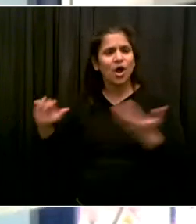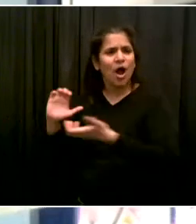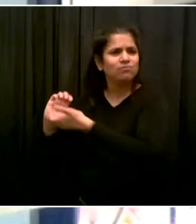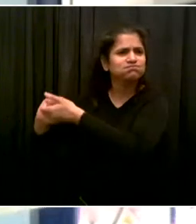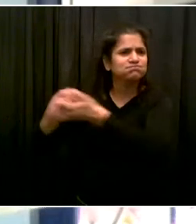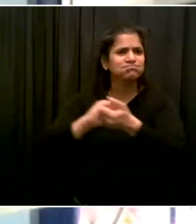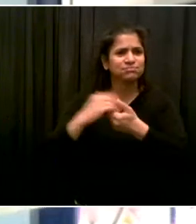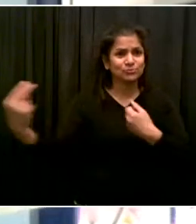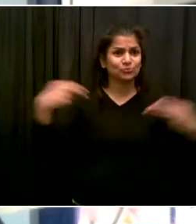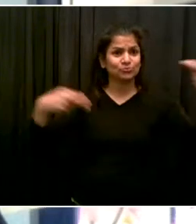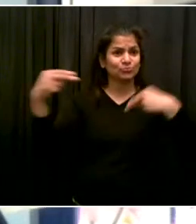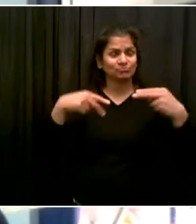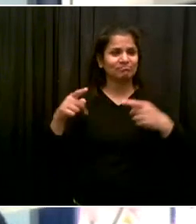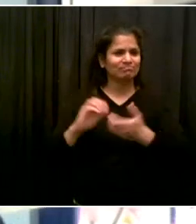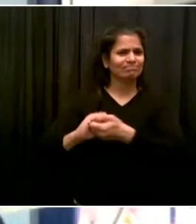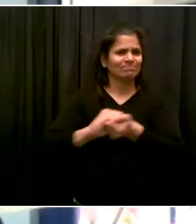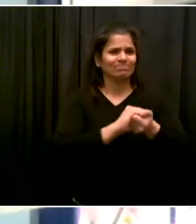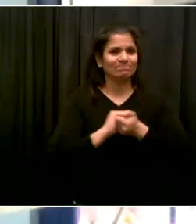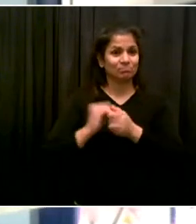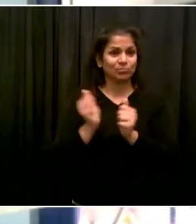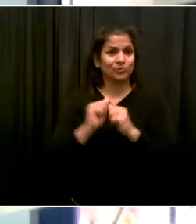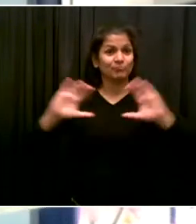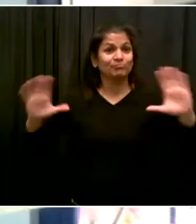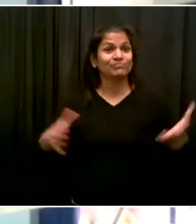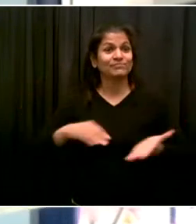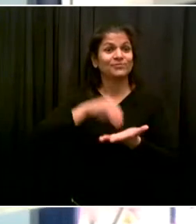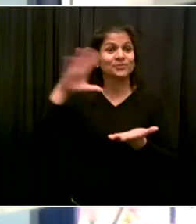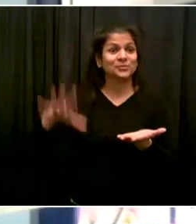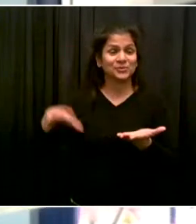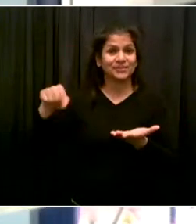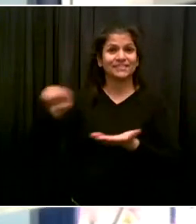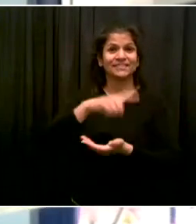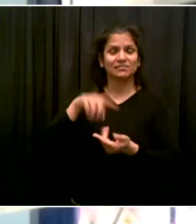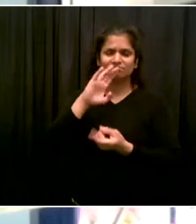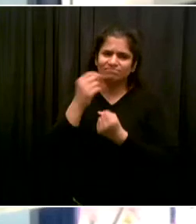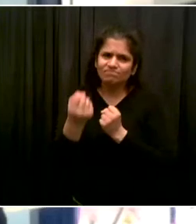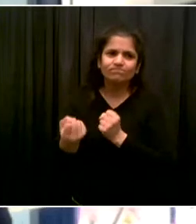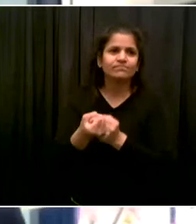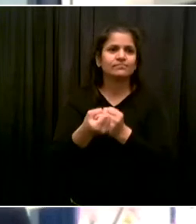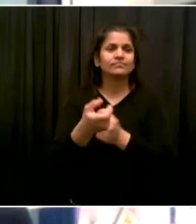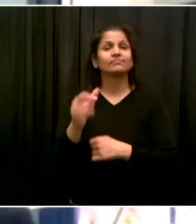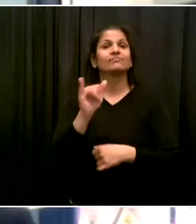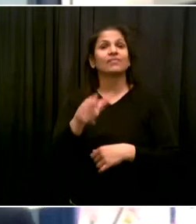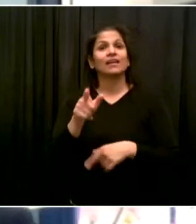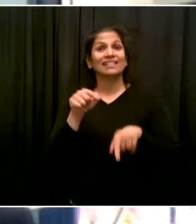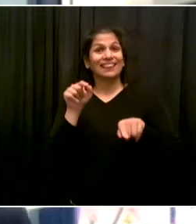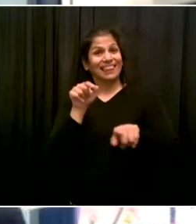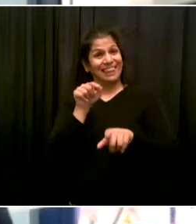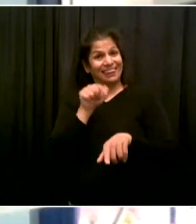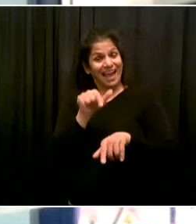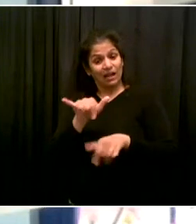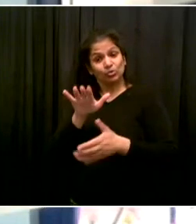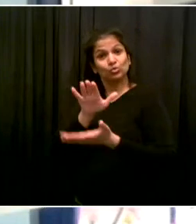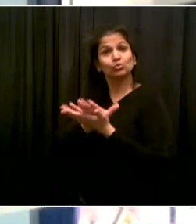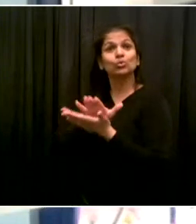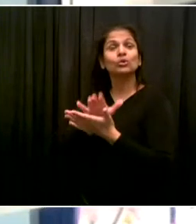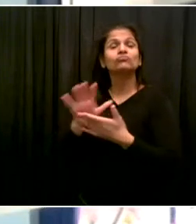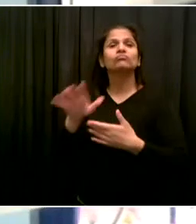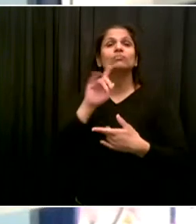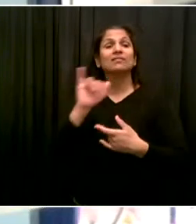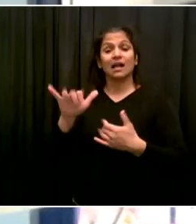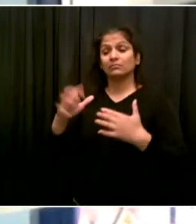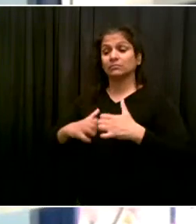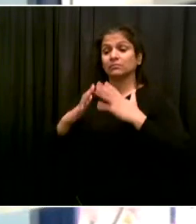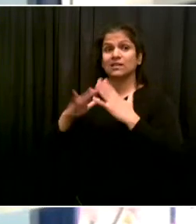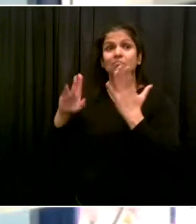for their unwavering support and dedication over the years, and I can't wait to get started on planning for this summer together. Over the years, I have